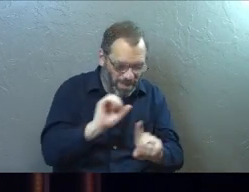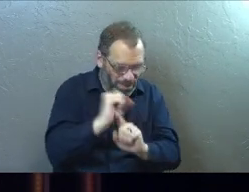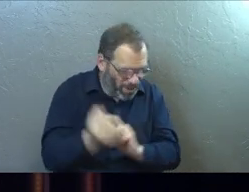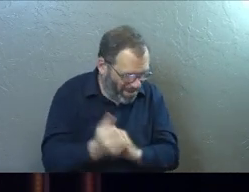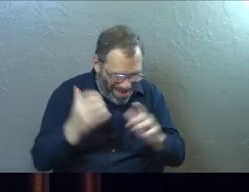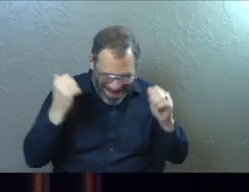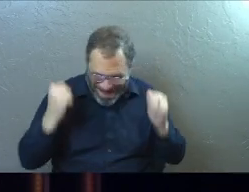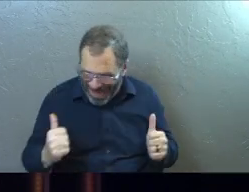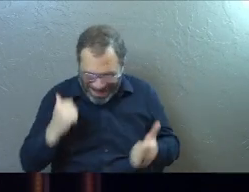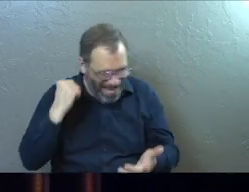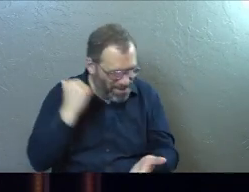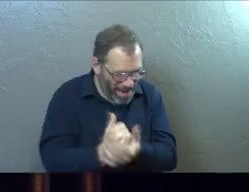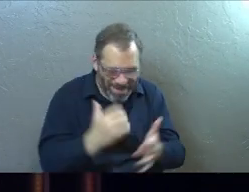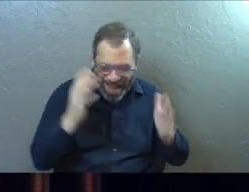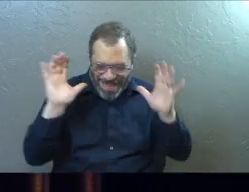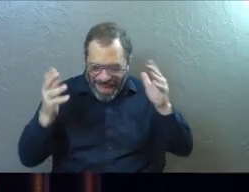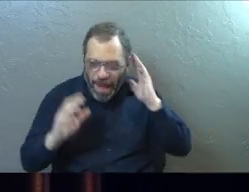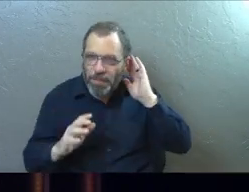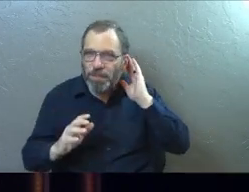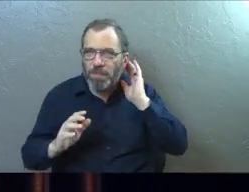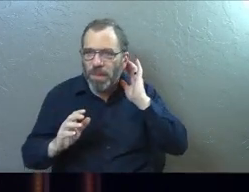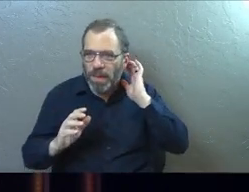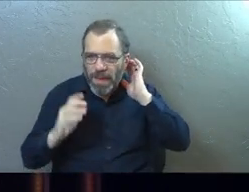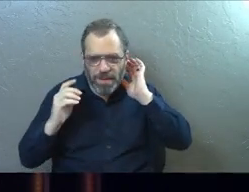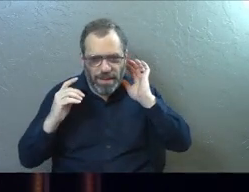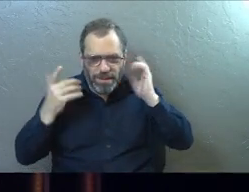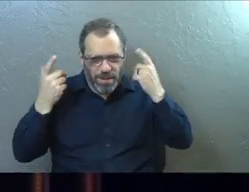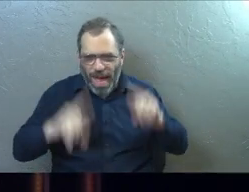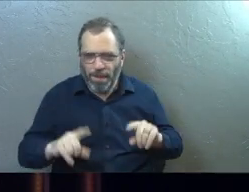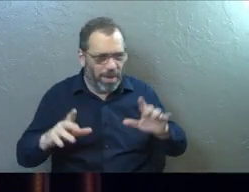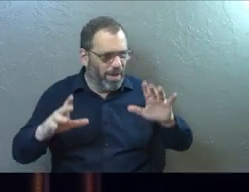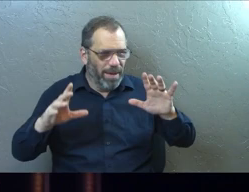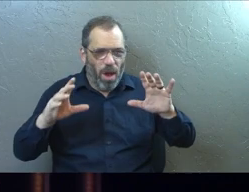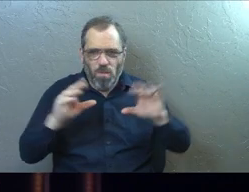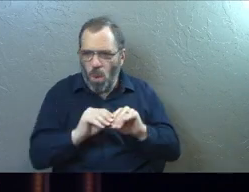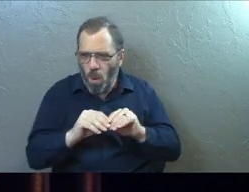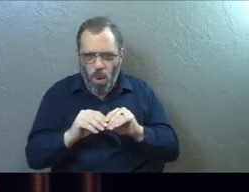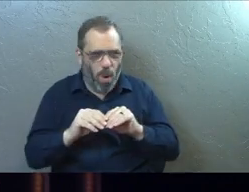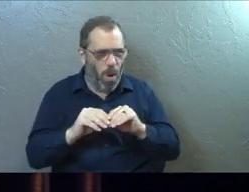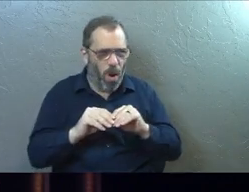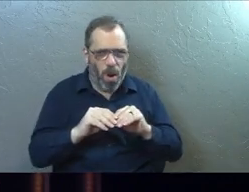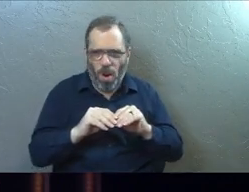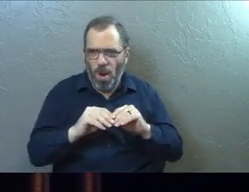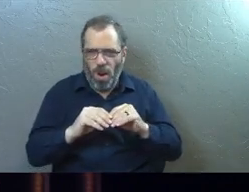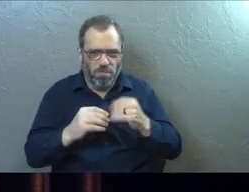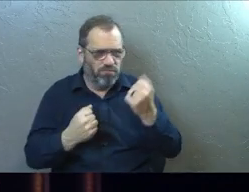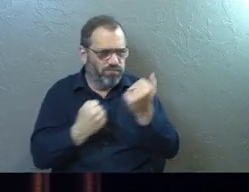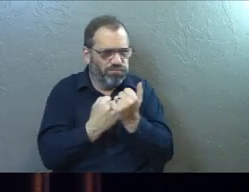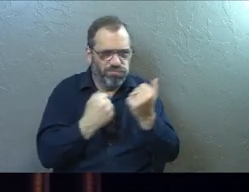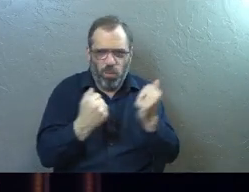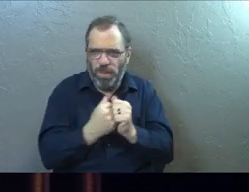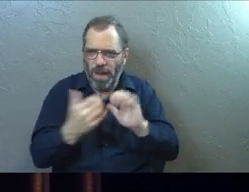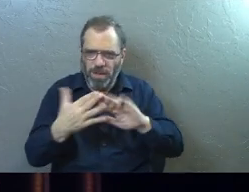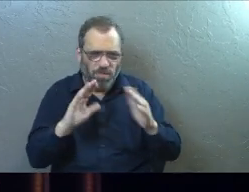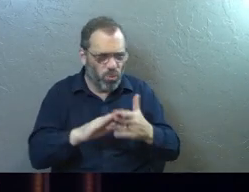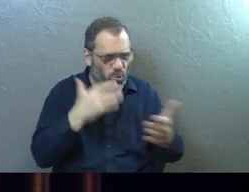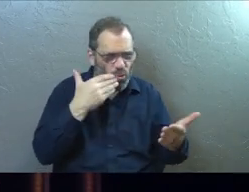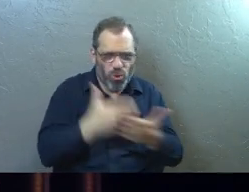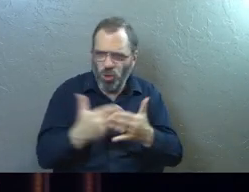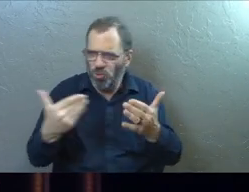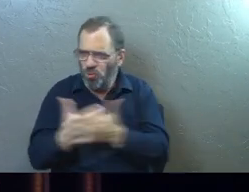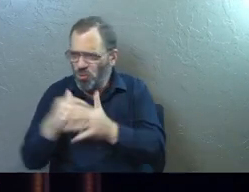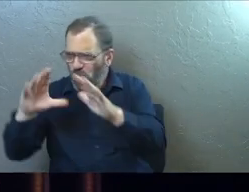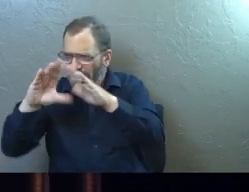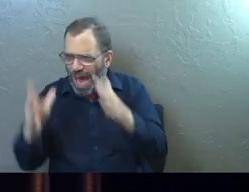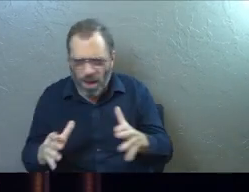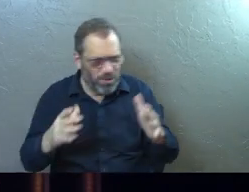circumstances in some way for the better. Something's going to happen. I'm going to get, more standing within my community. Something good's going to happen. I'm going to get a new